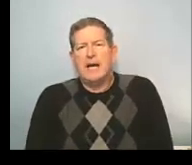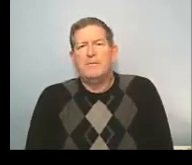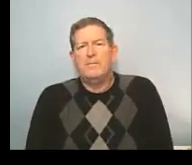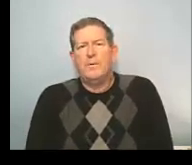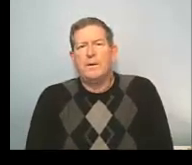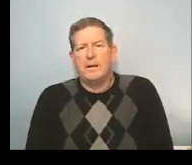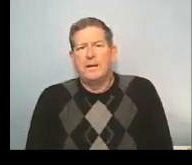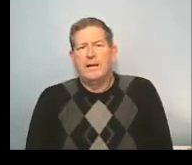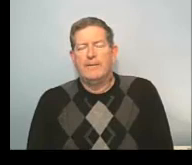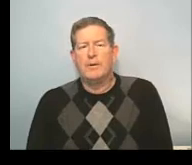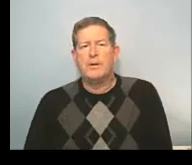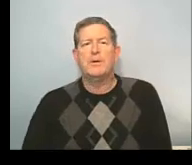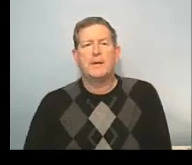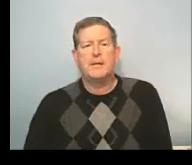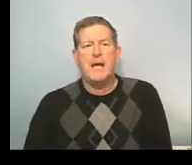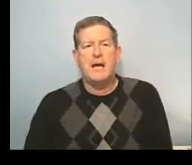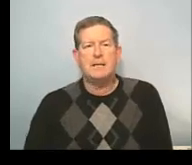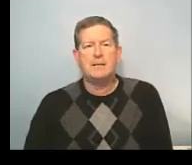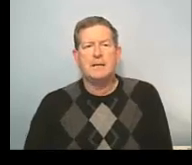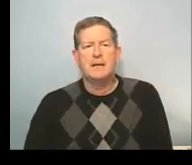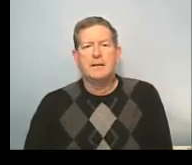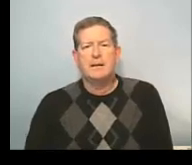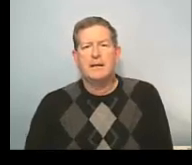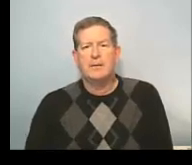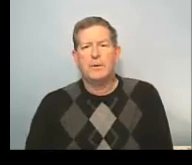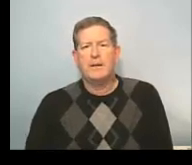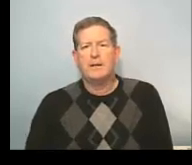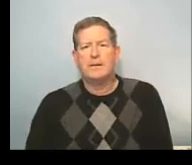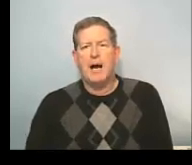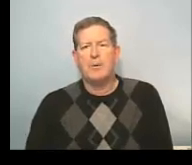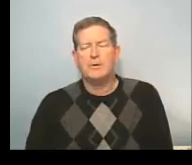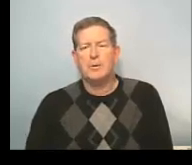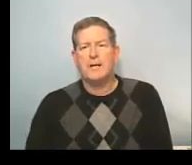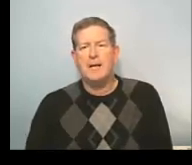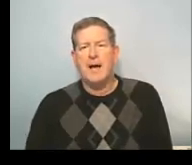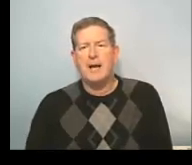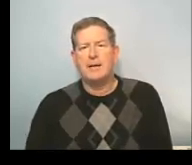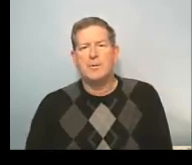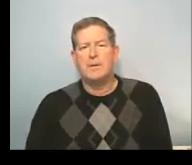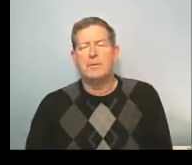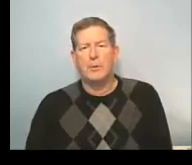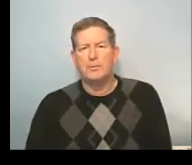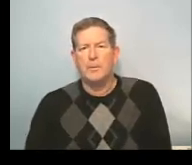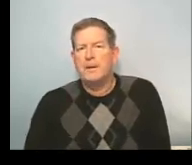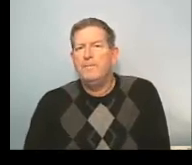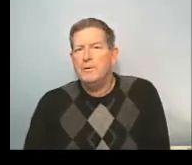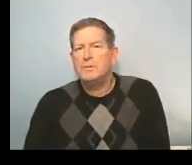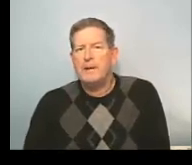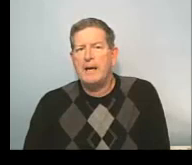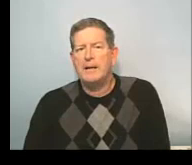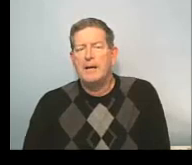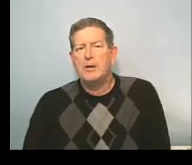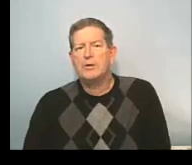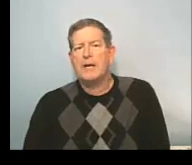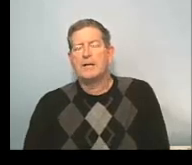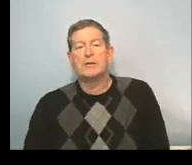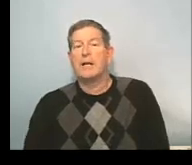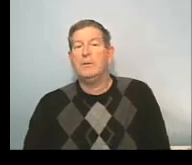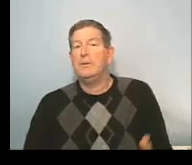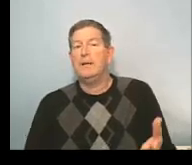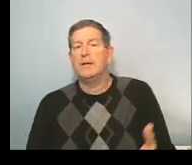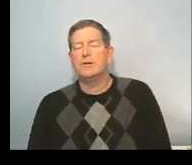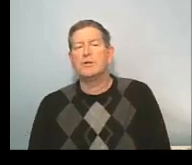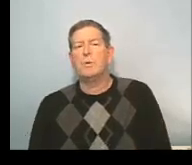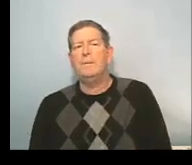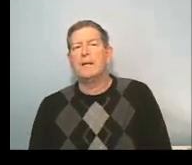is it's 9:40. Even though you hear the 10, and really the hours are only 9, don't be confused by that. You're saying it